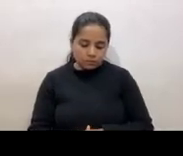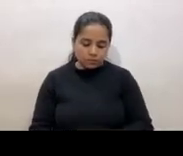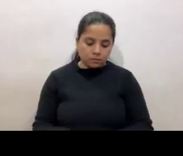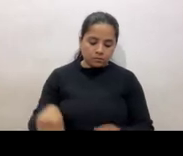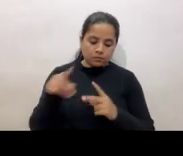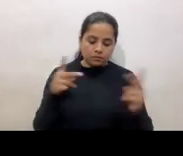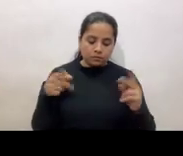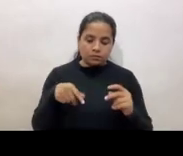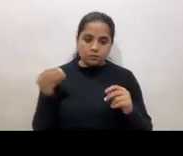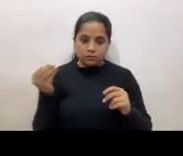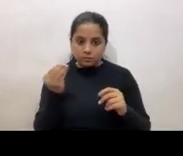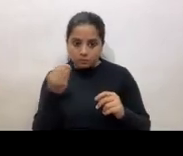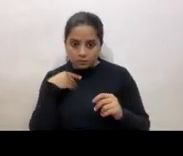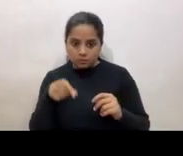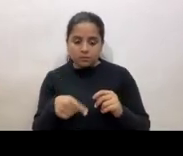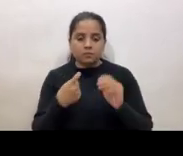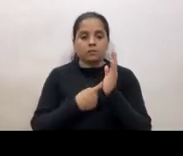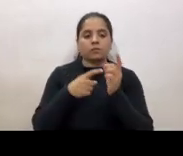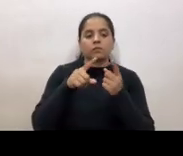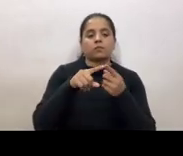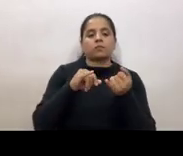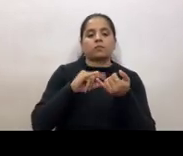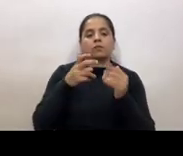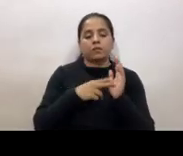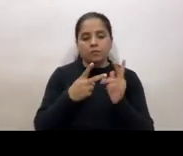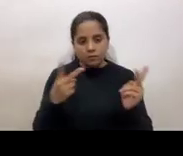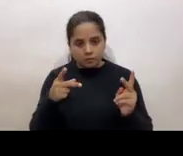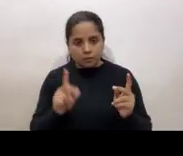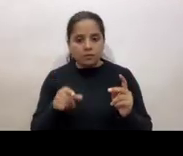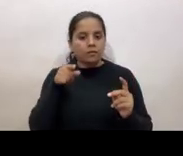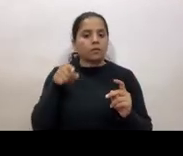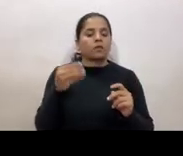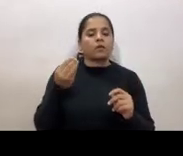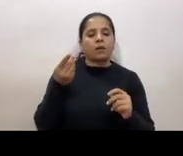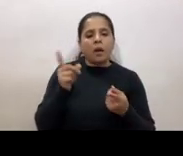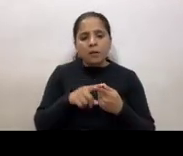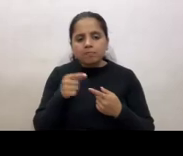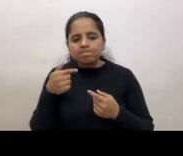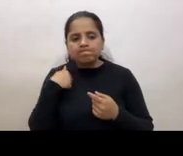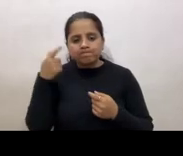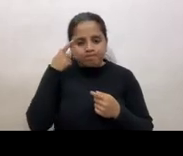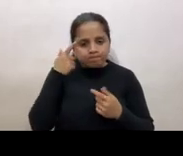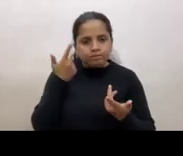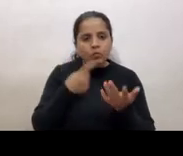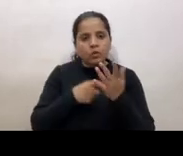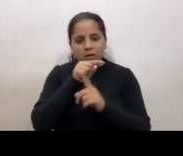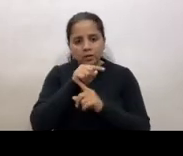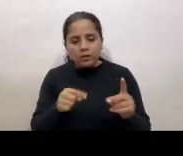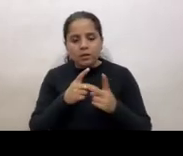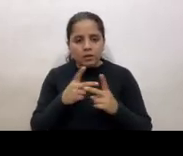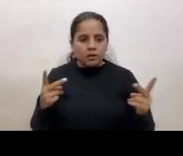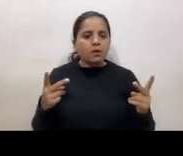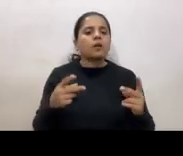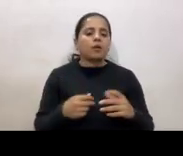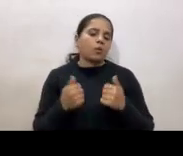Some with a little bit of a reservation, with a pinch of salt. All right.